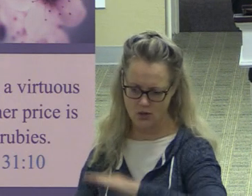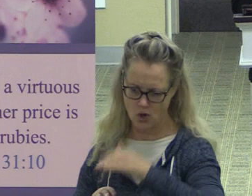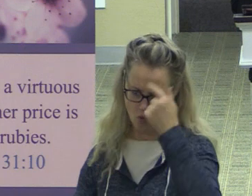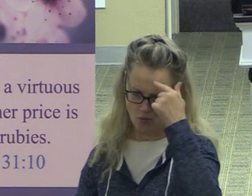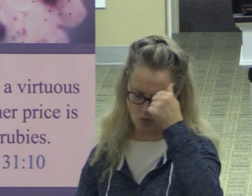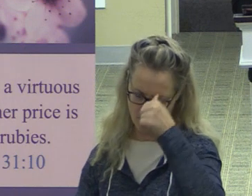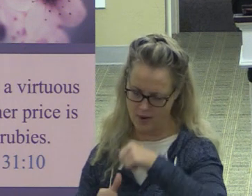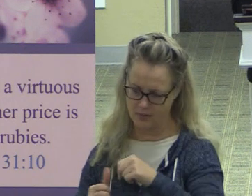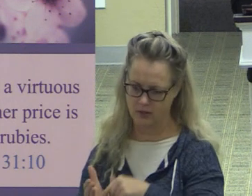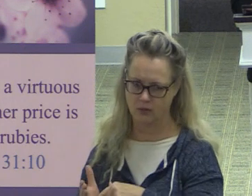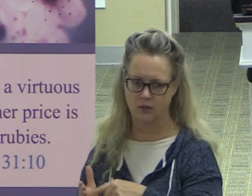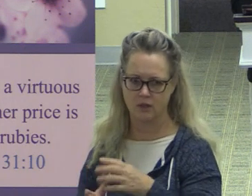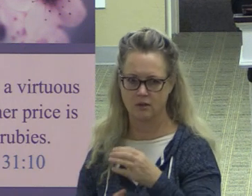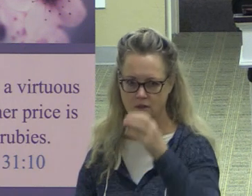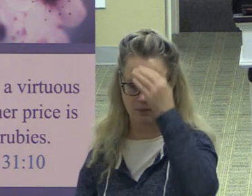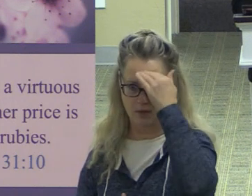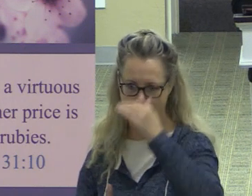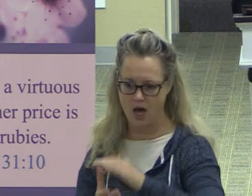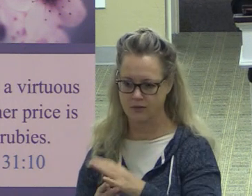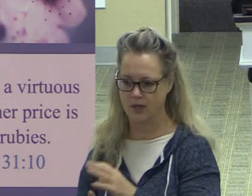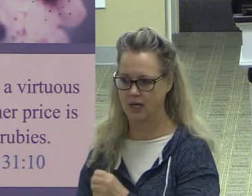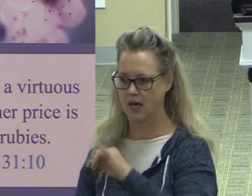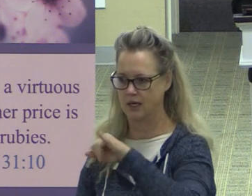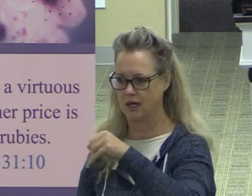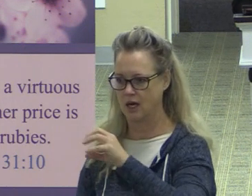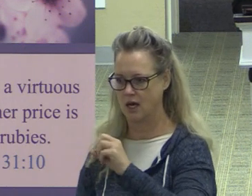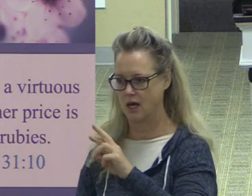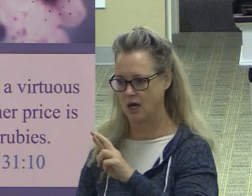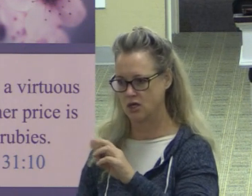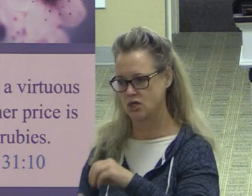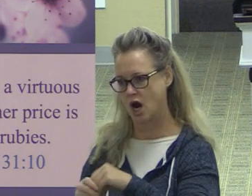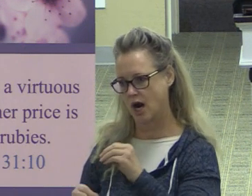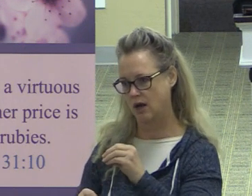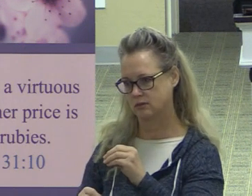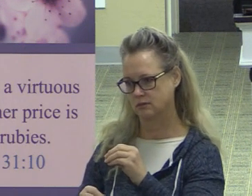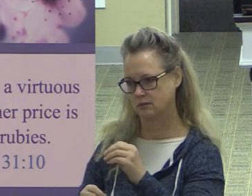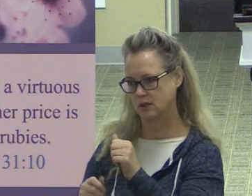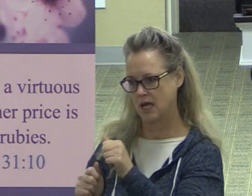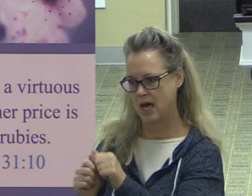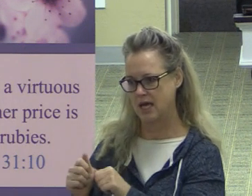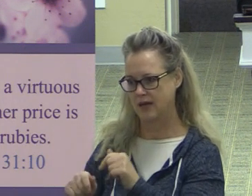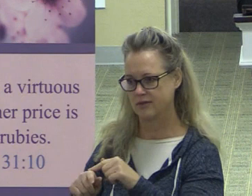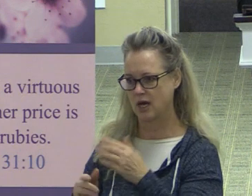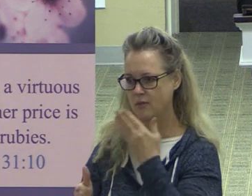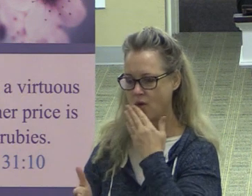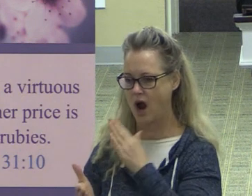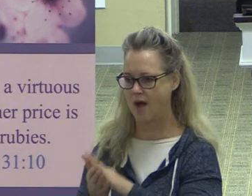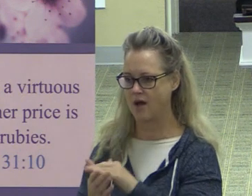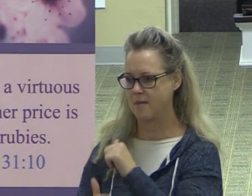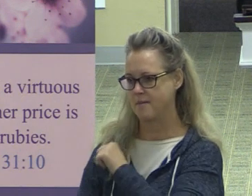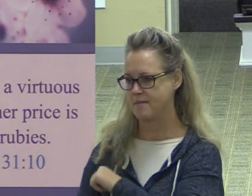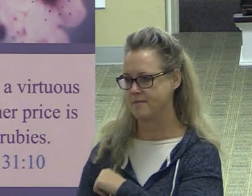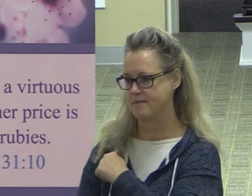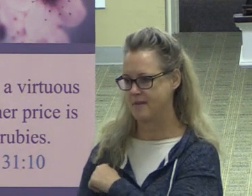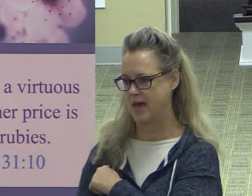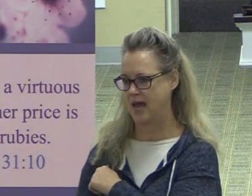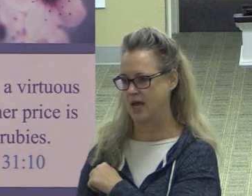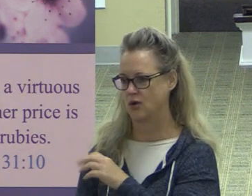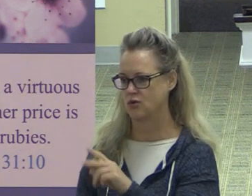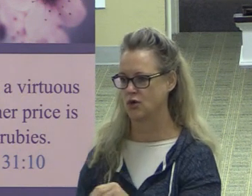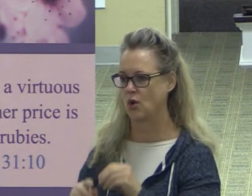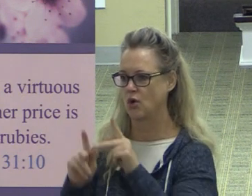My husband got a jar out, and he said, every time you have a bad attitude, you're putting a quarter in. No. First thing Heather said was, well, that's stupid.